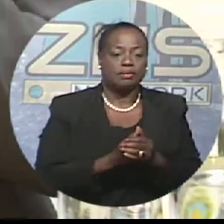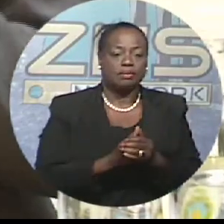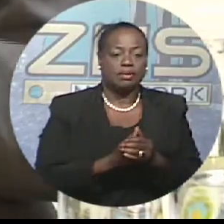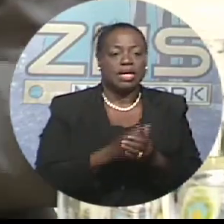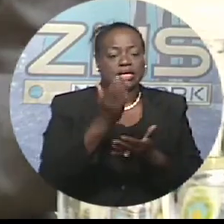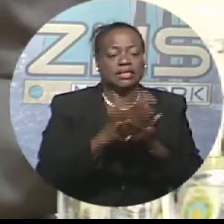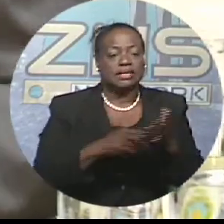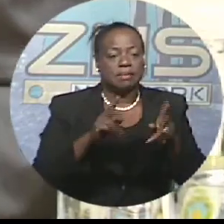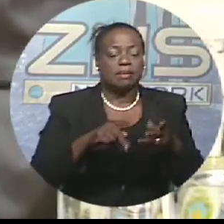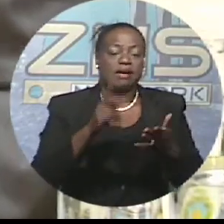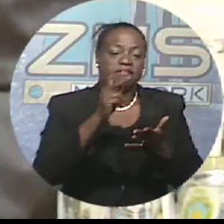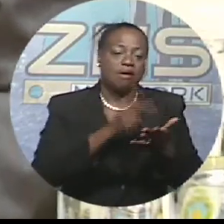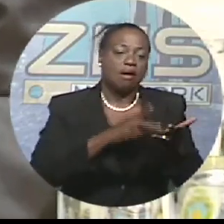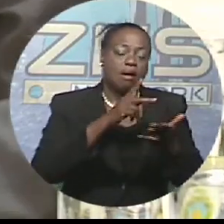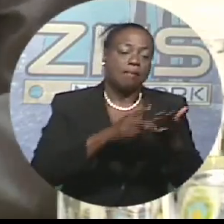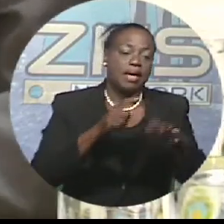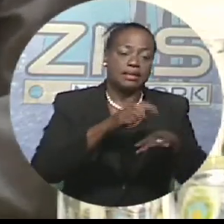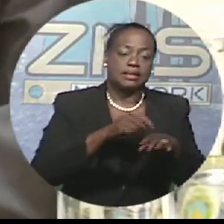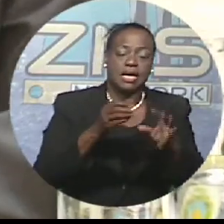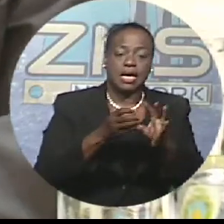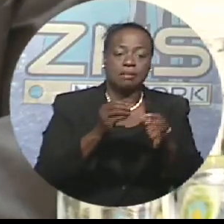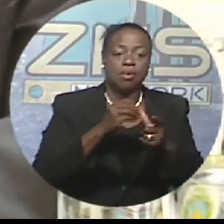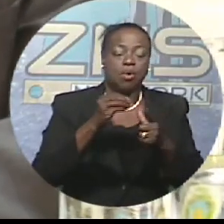what, but I think that